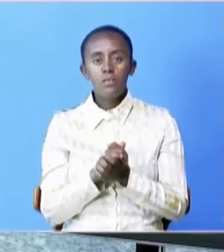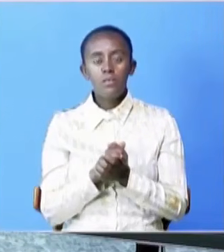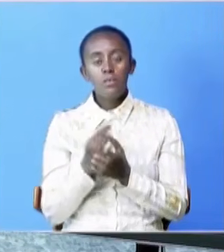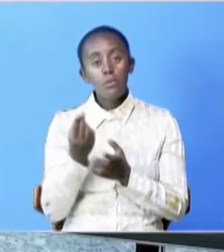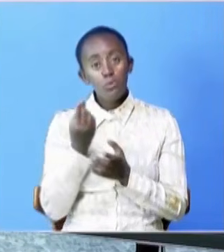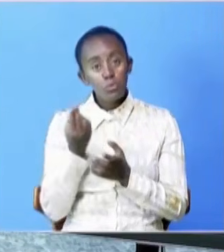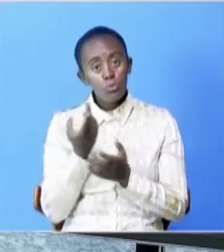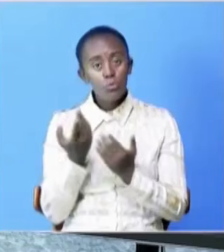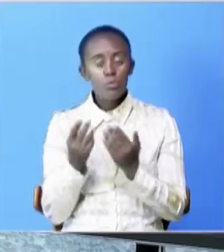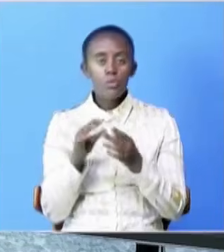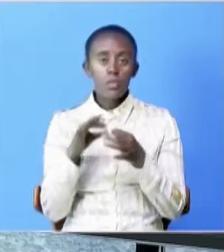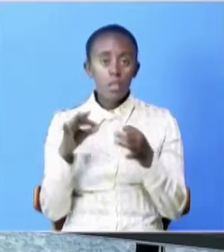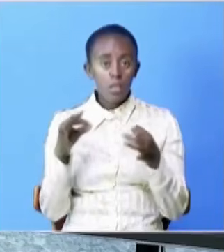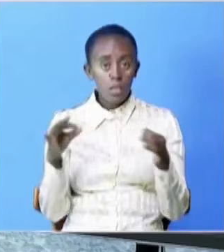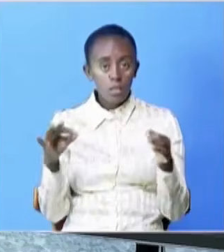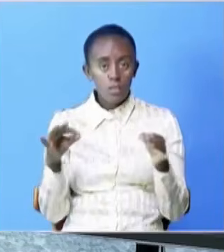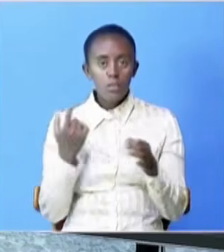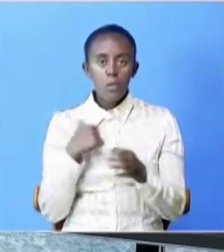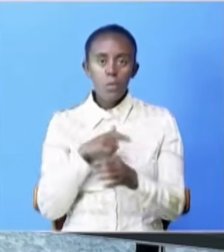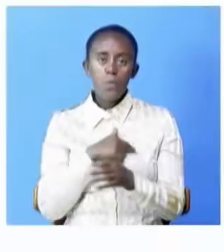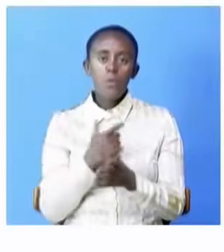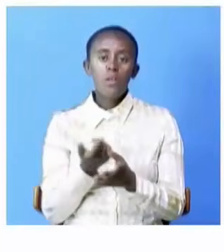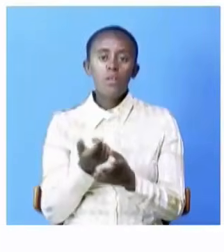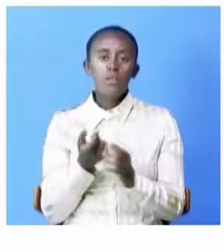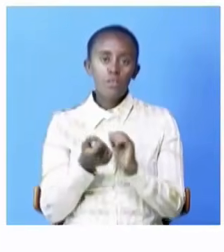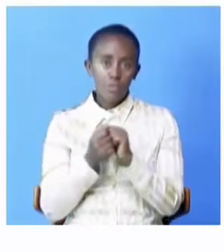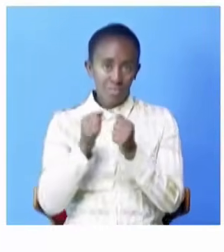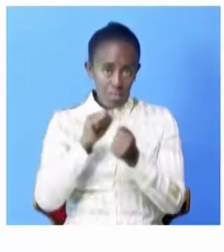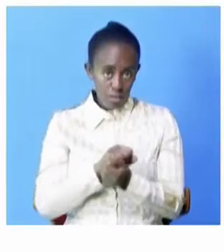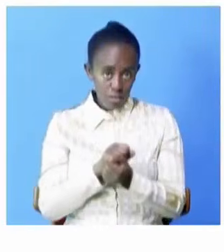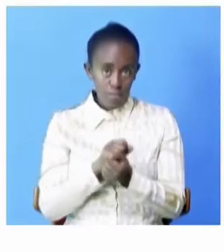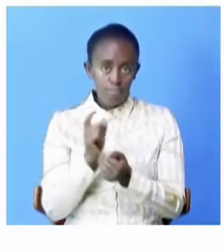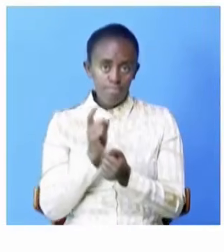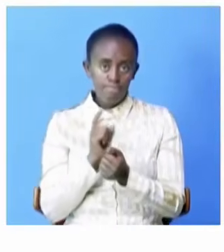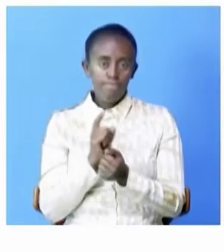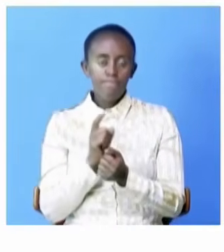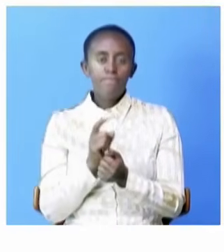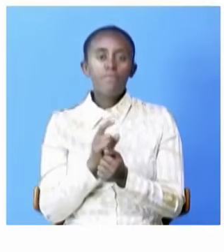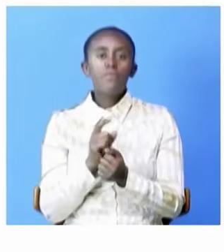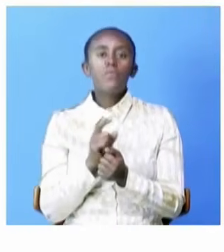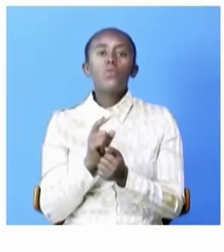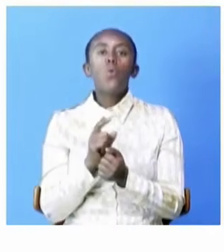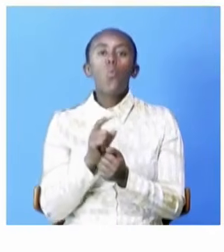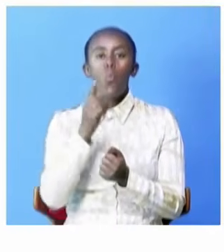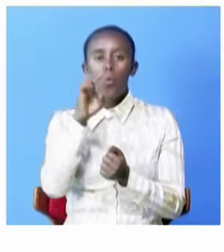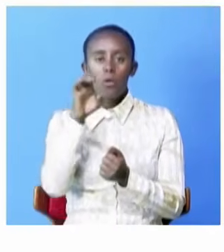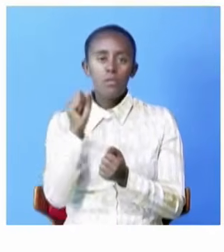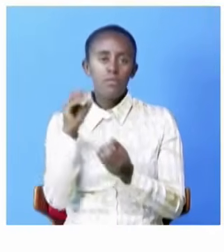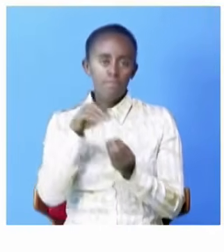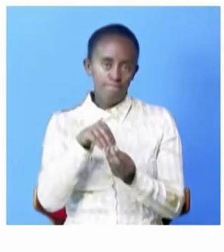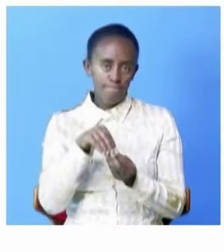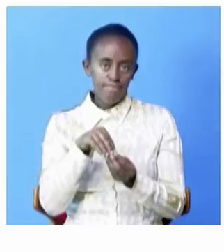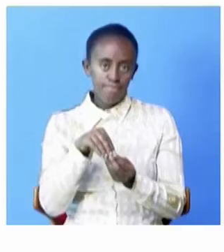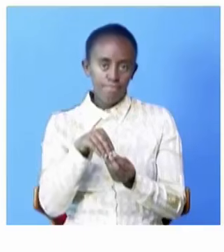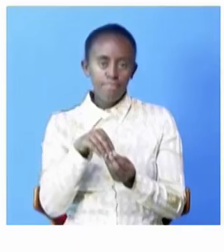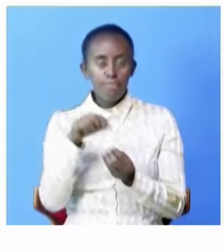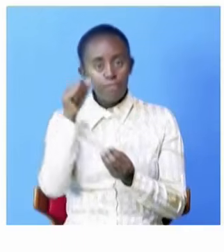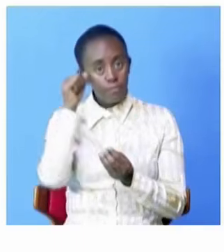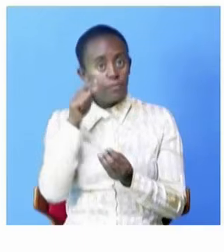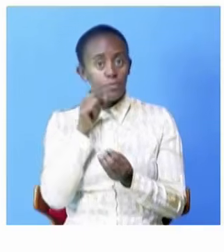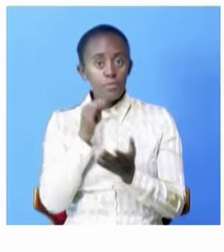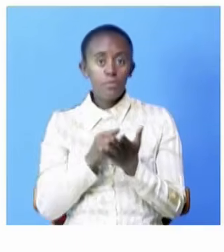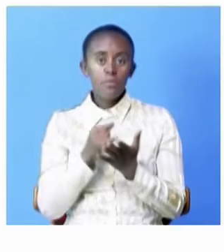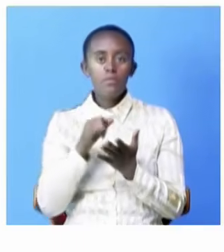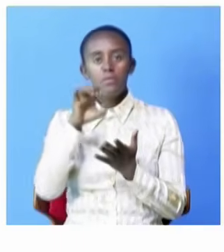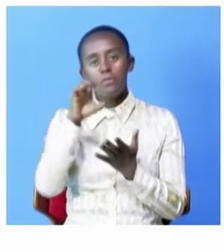use it in a sentence, we change it to watches. If it is he, she, or